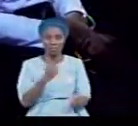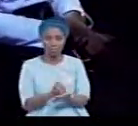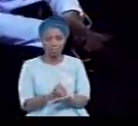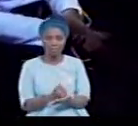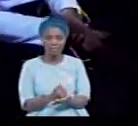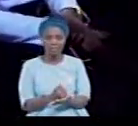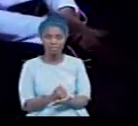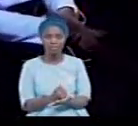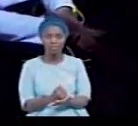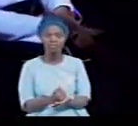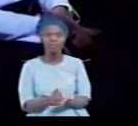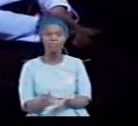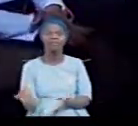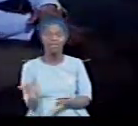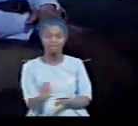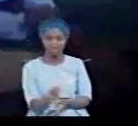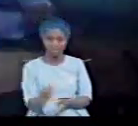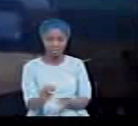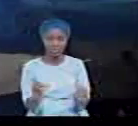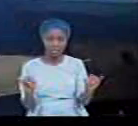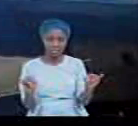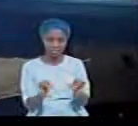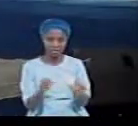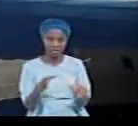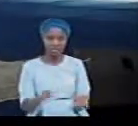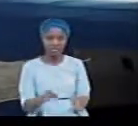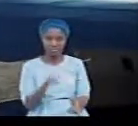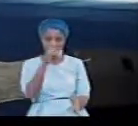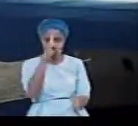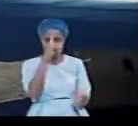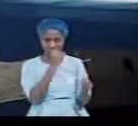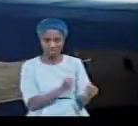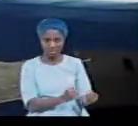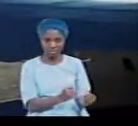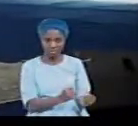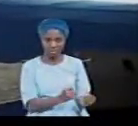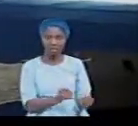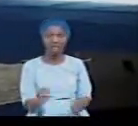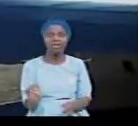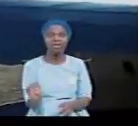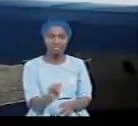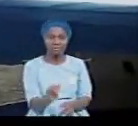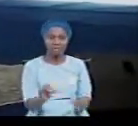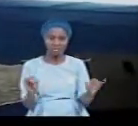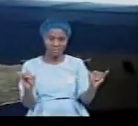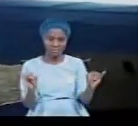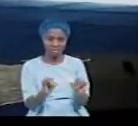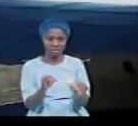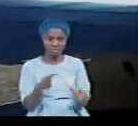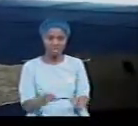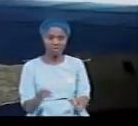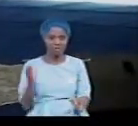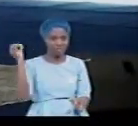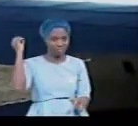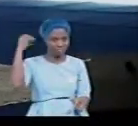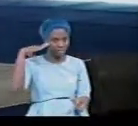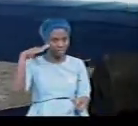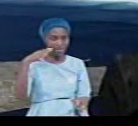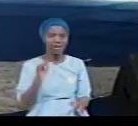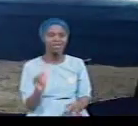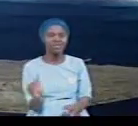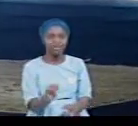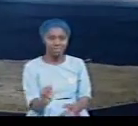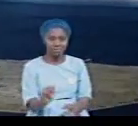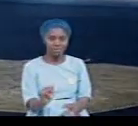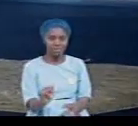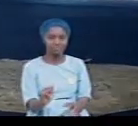The same measure of faith, the same measure of grace, the same